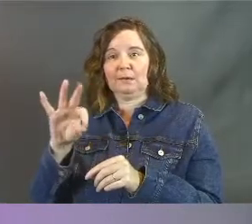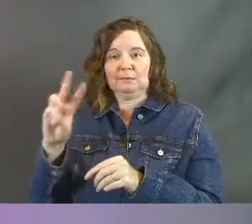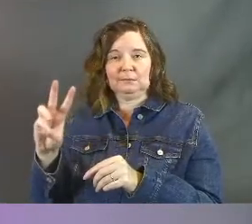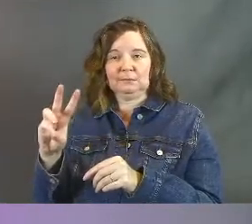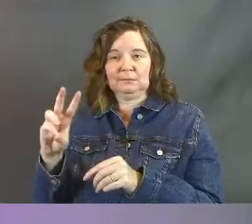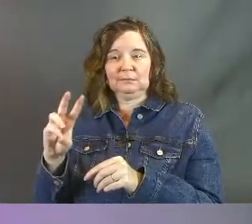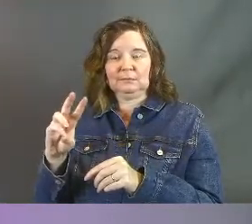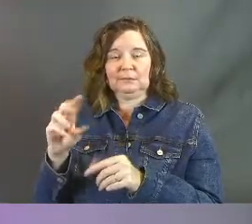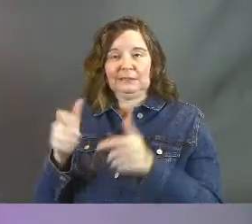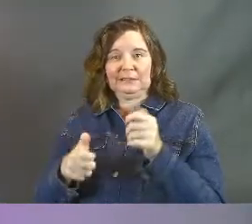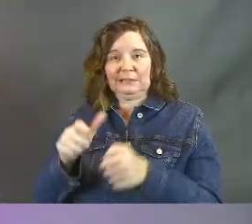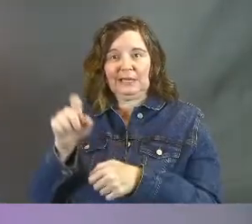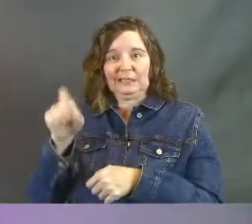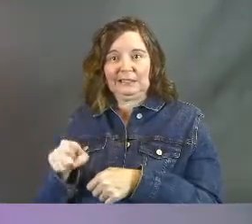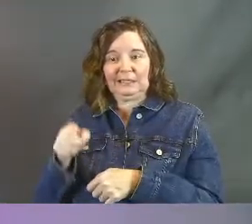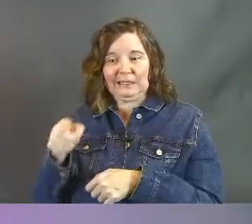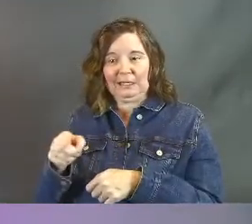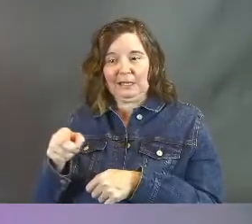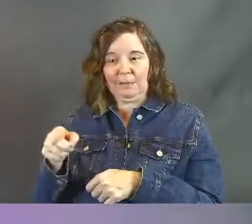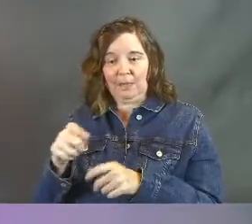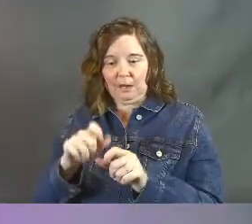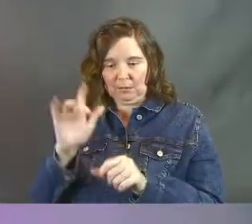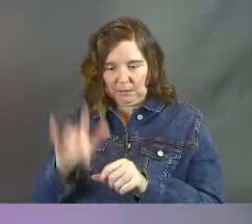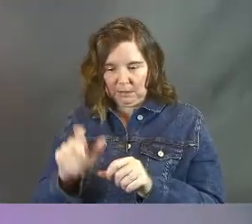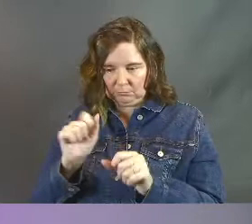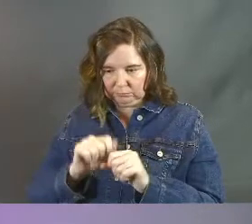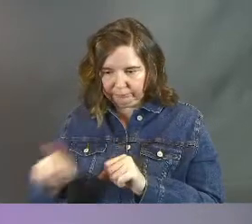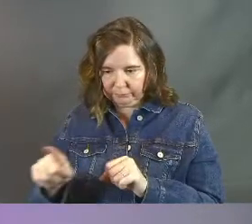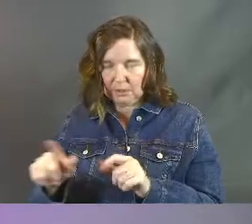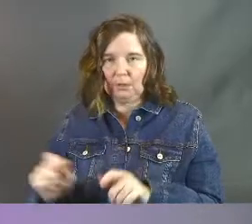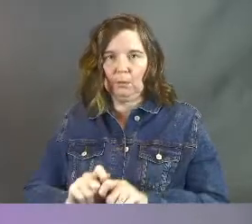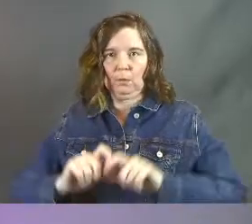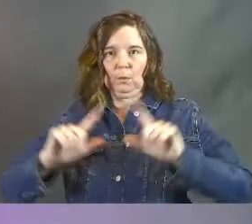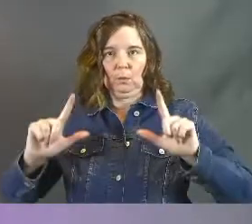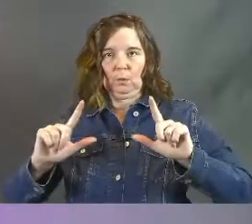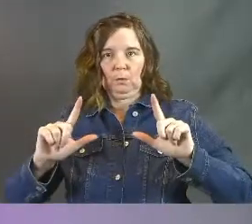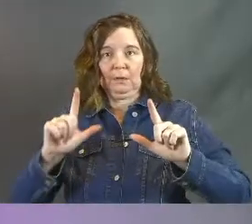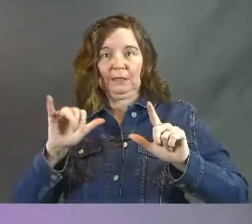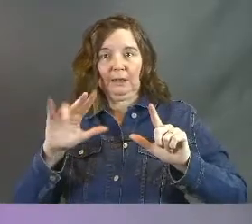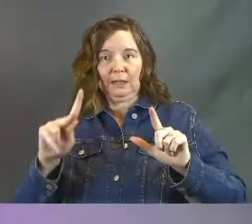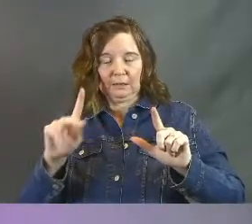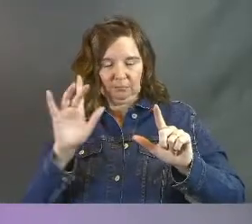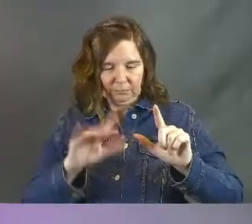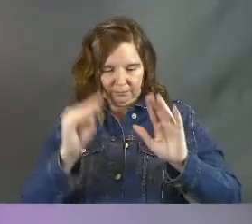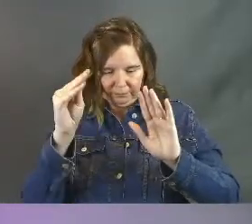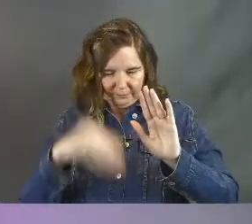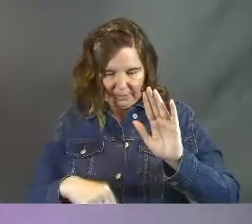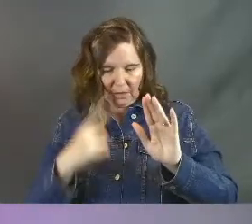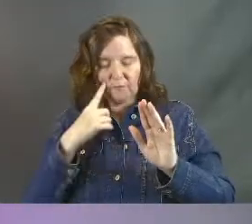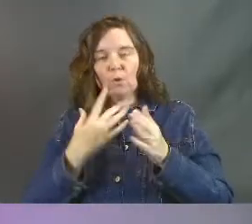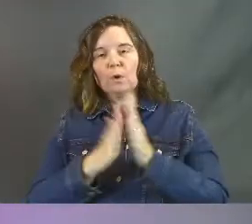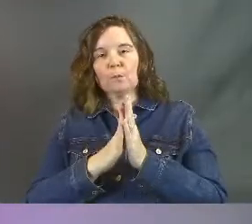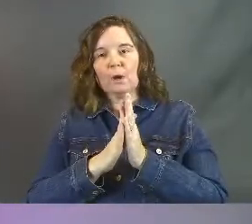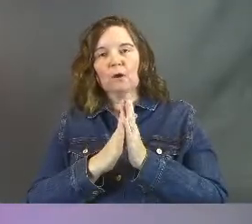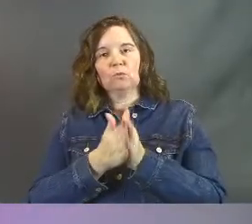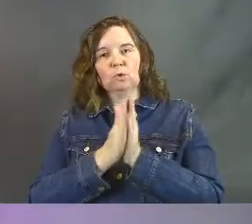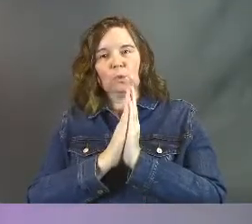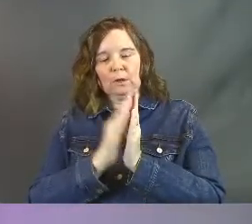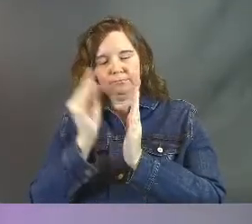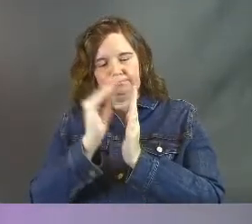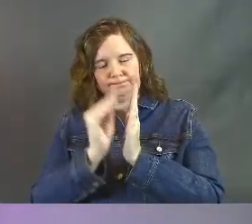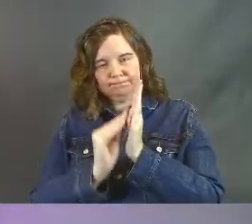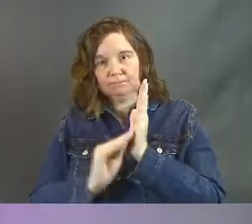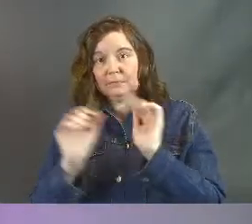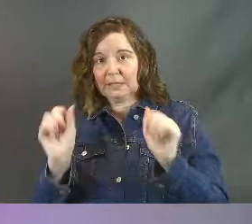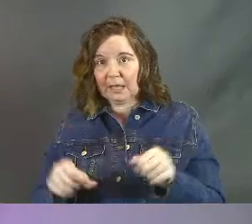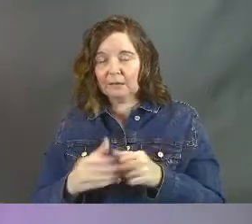get a link back. Click on that link or tap on that link, and there's going to be a little form that you fill out, and there's a spot there for your prayer request. So put that prayer request